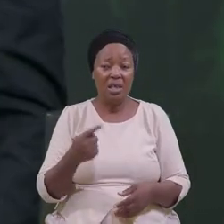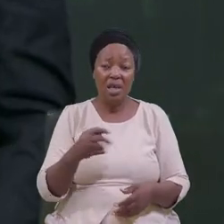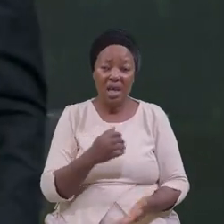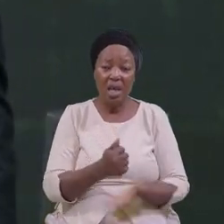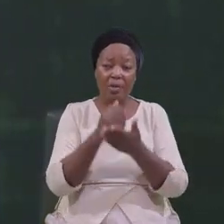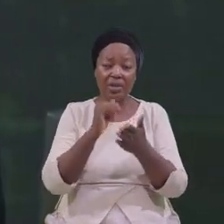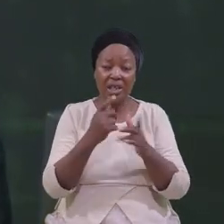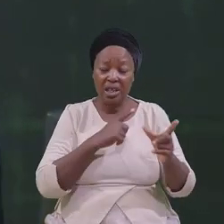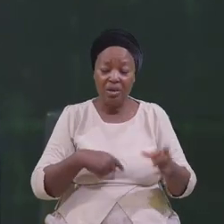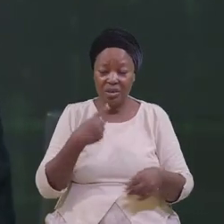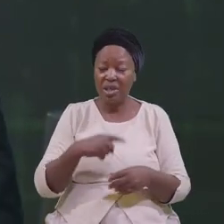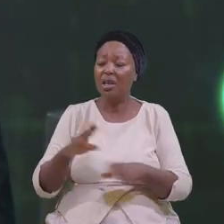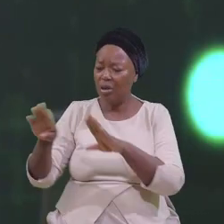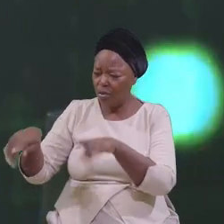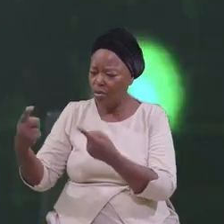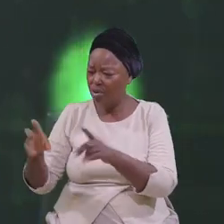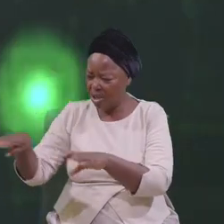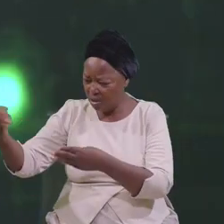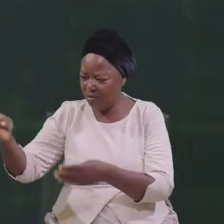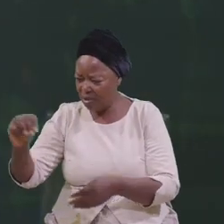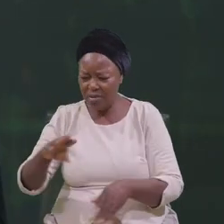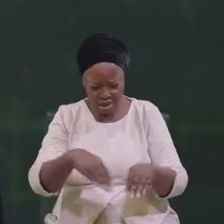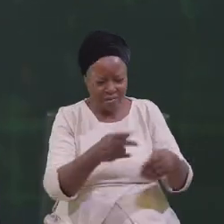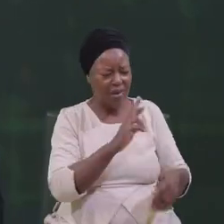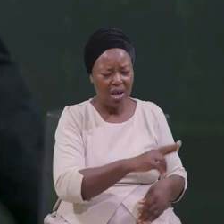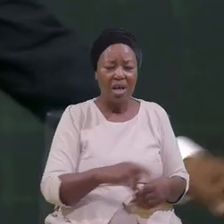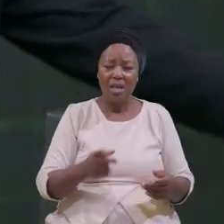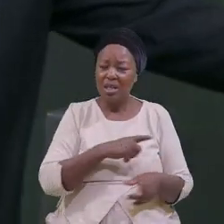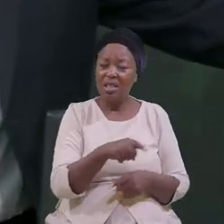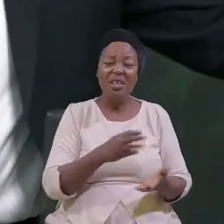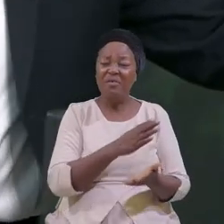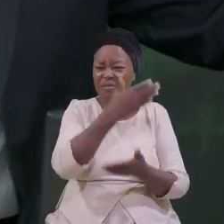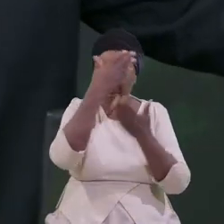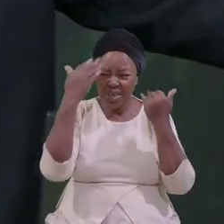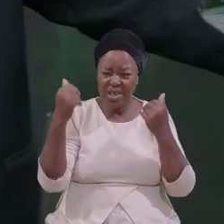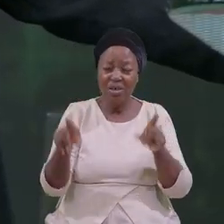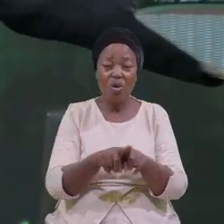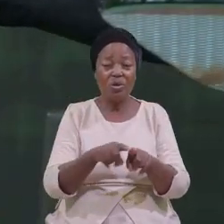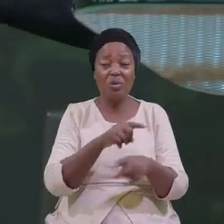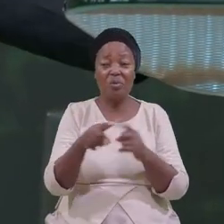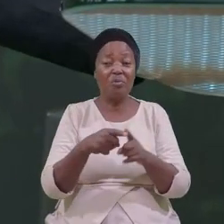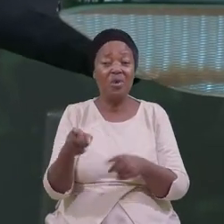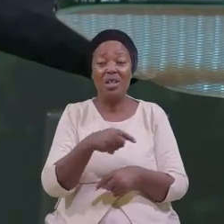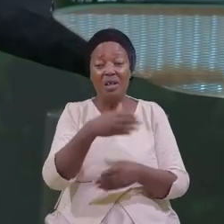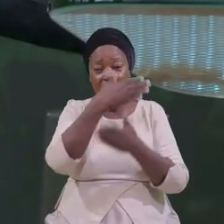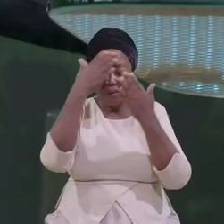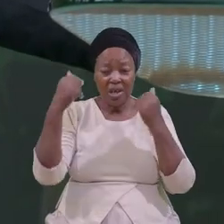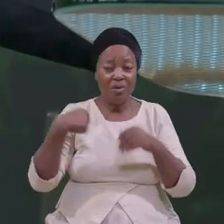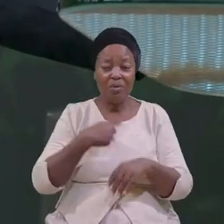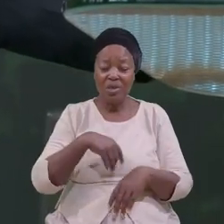saying, go give him, go give her. They forget. Even when they forget, we'll still